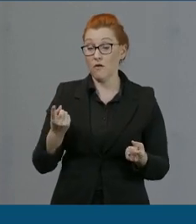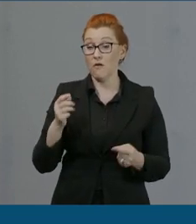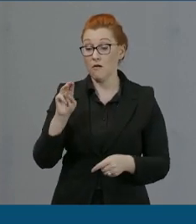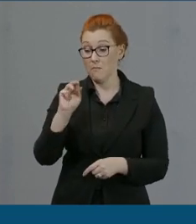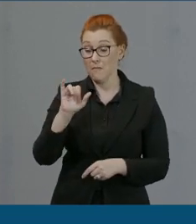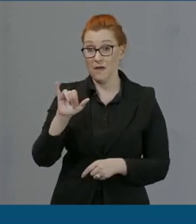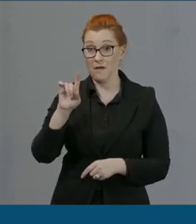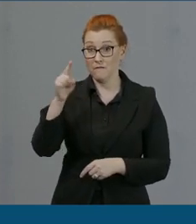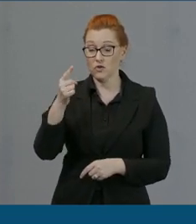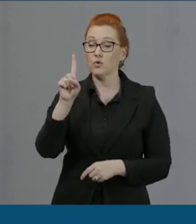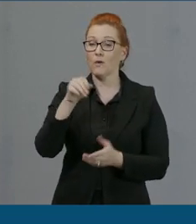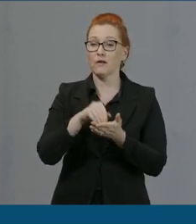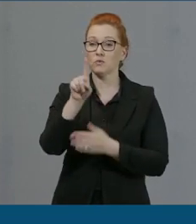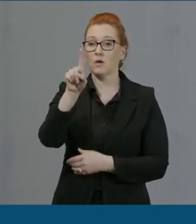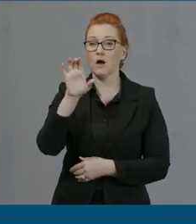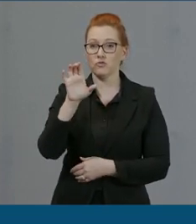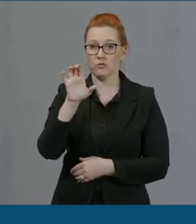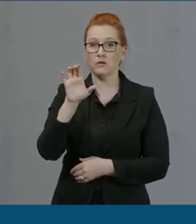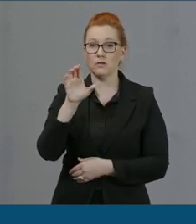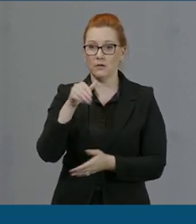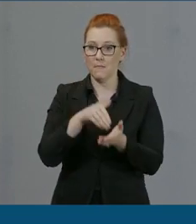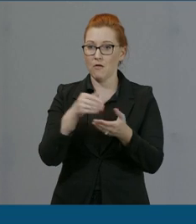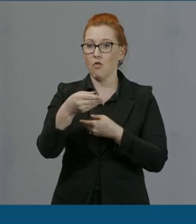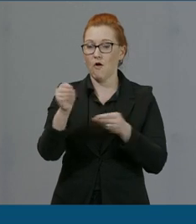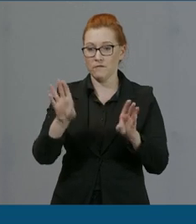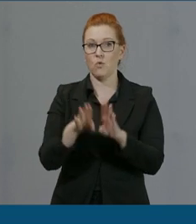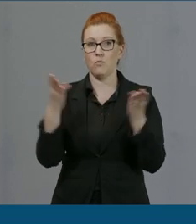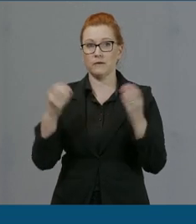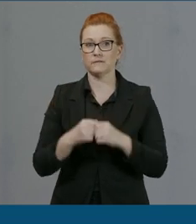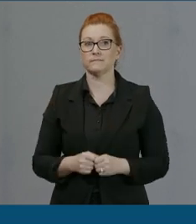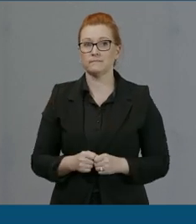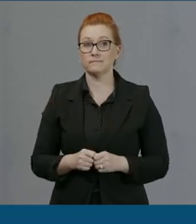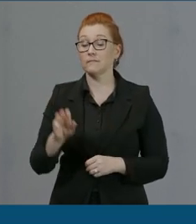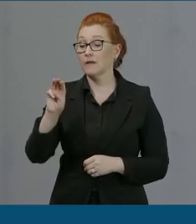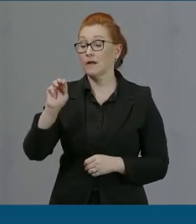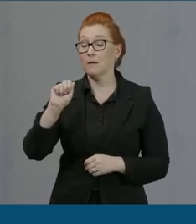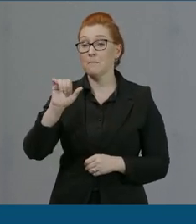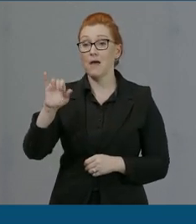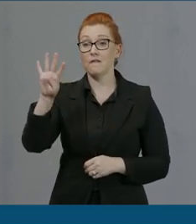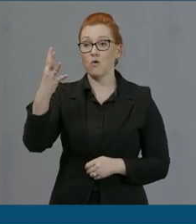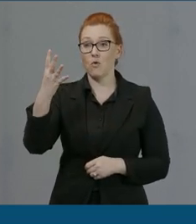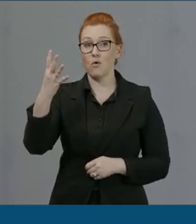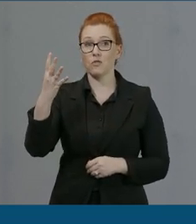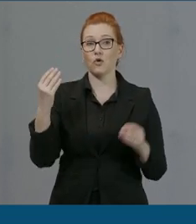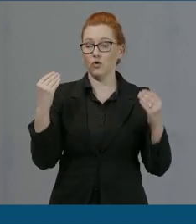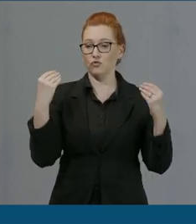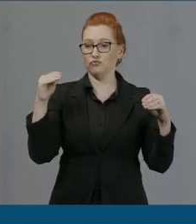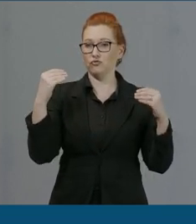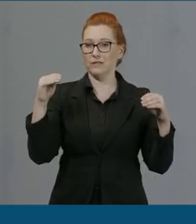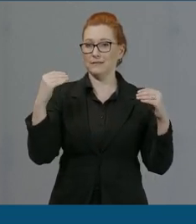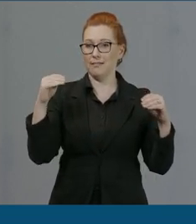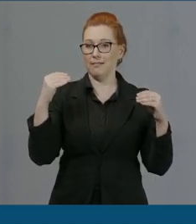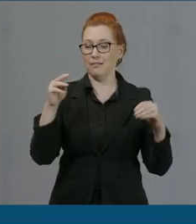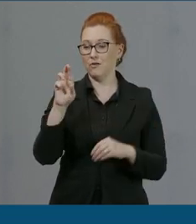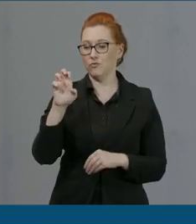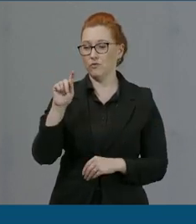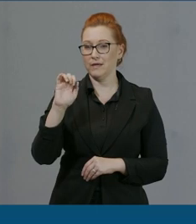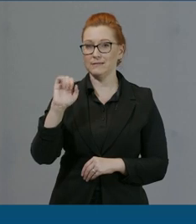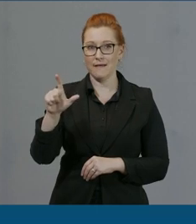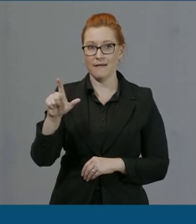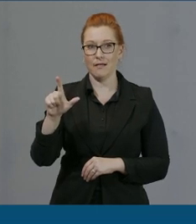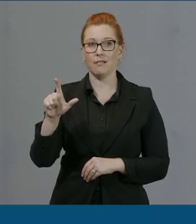1st. Retail shopping on Monday, May 4th, limited opening through appointments, curbside pickup and delivery, and